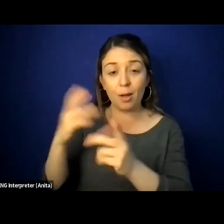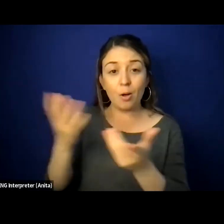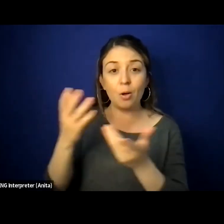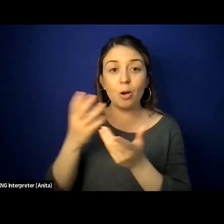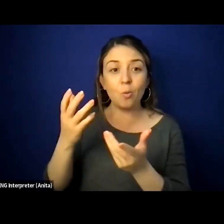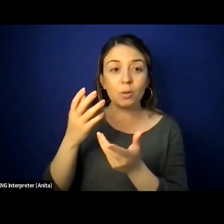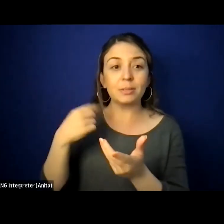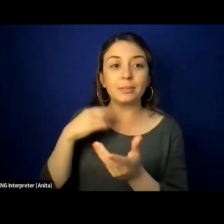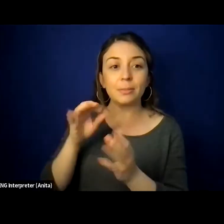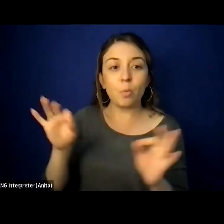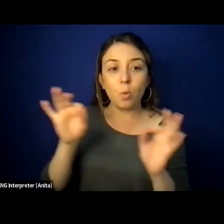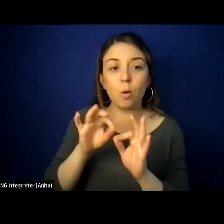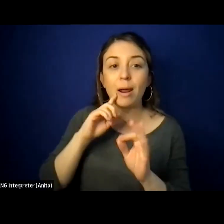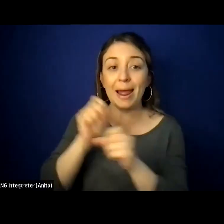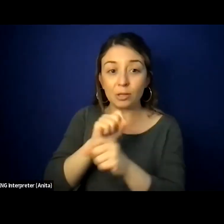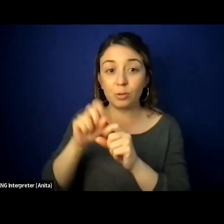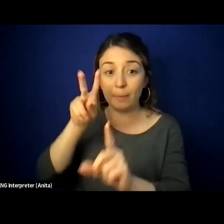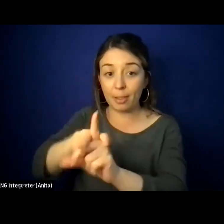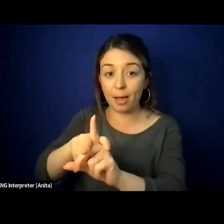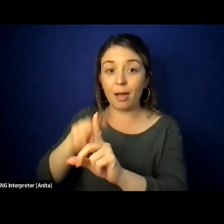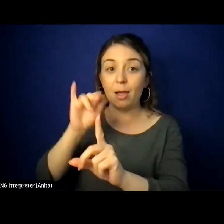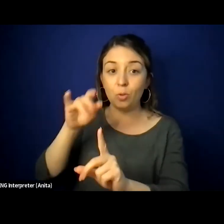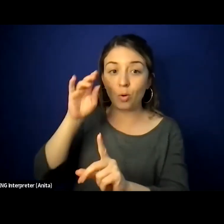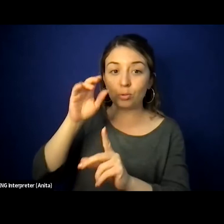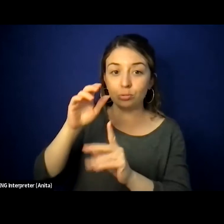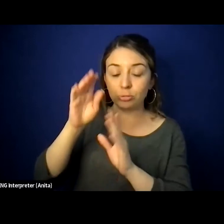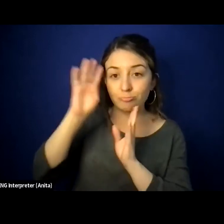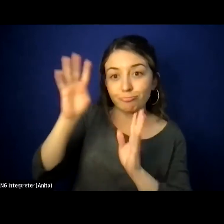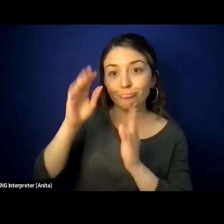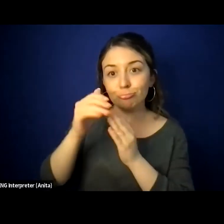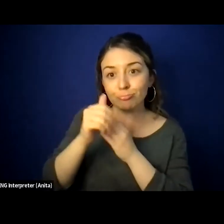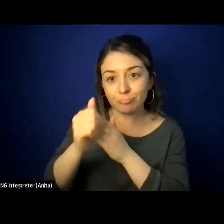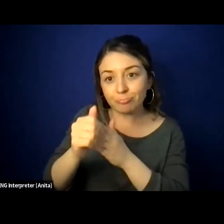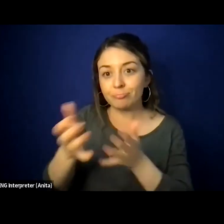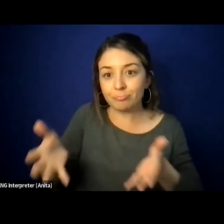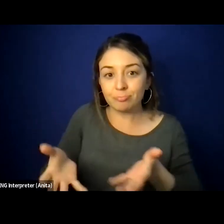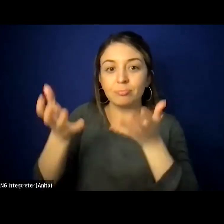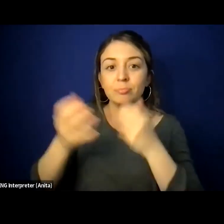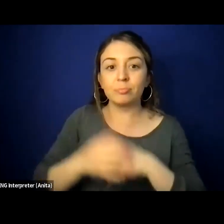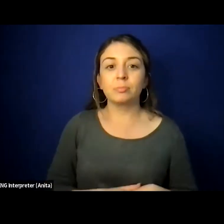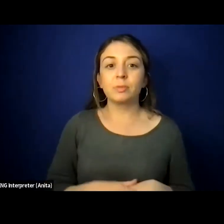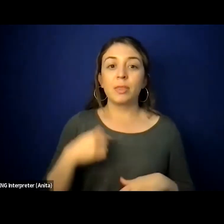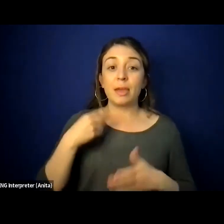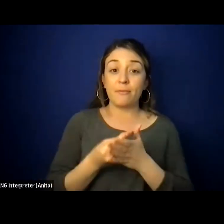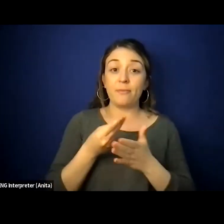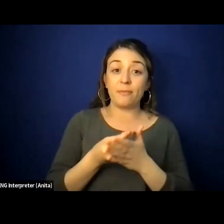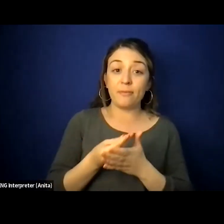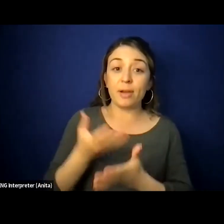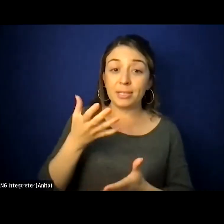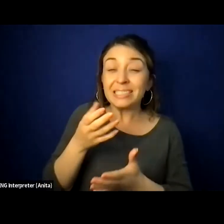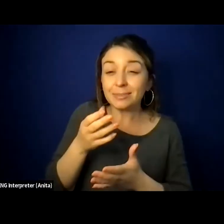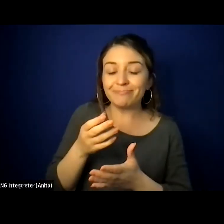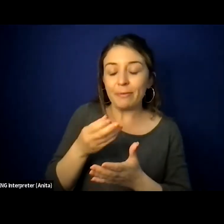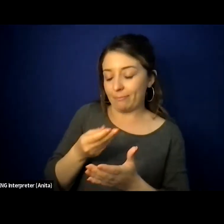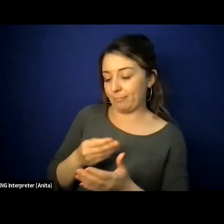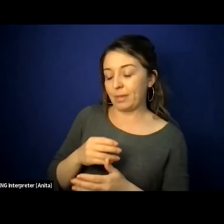fantastical movement-led dreaming and scheming. Funding joy is how we get to practice unconditional love, the same kind that